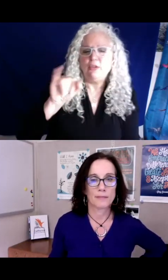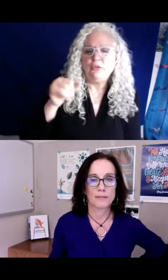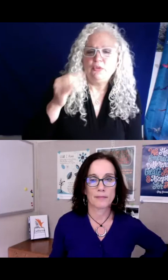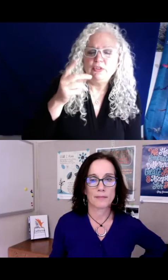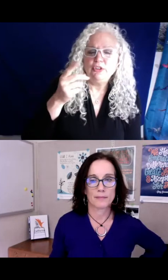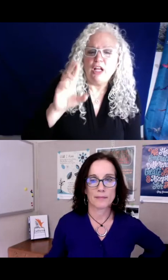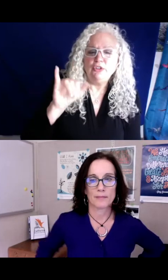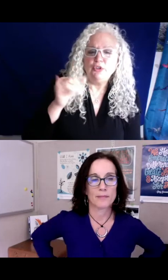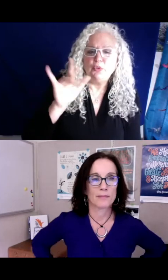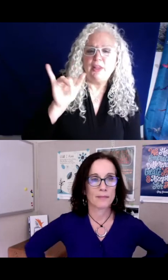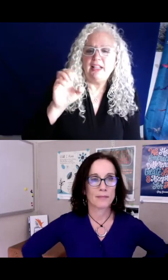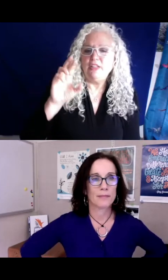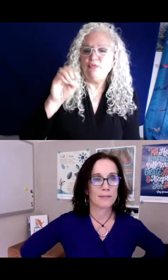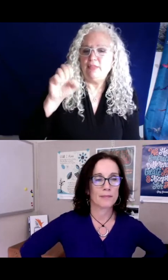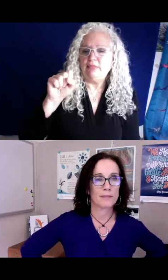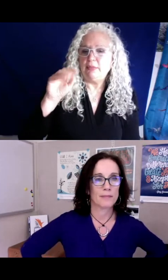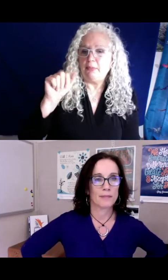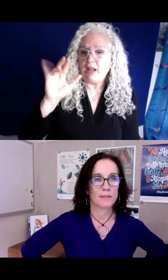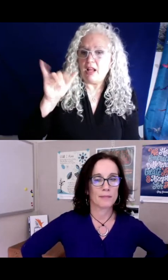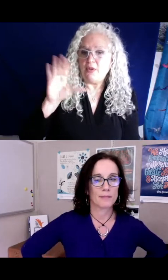case. You see,